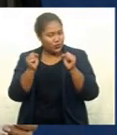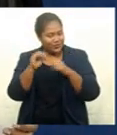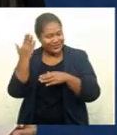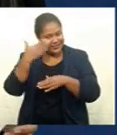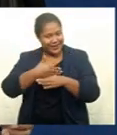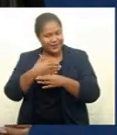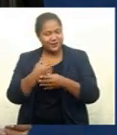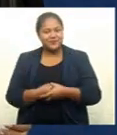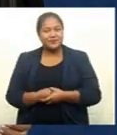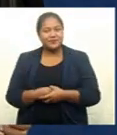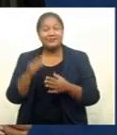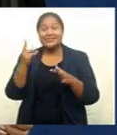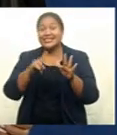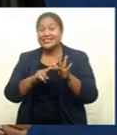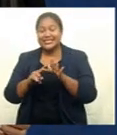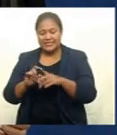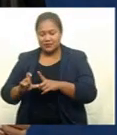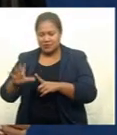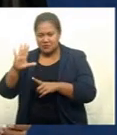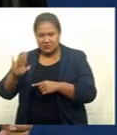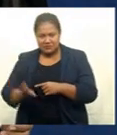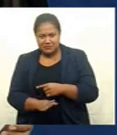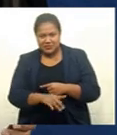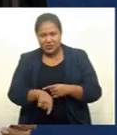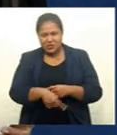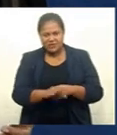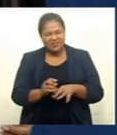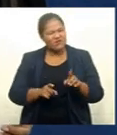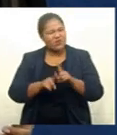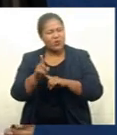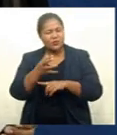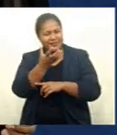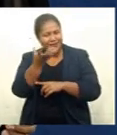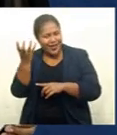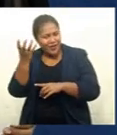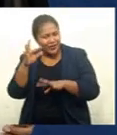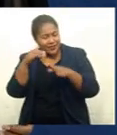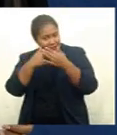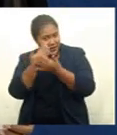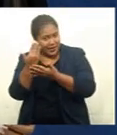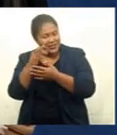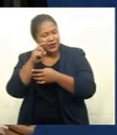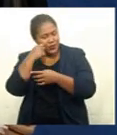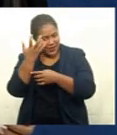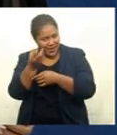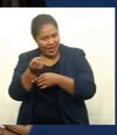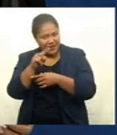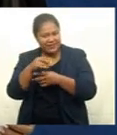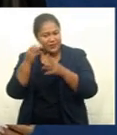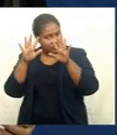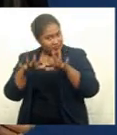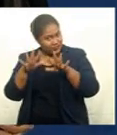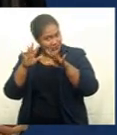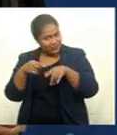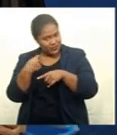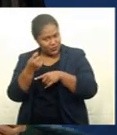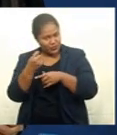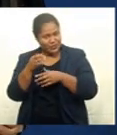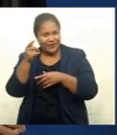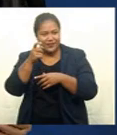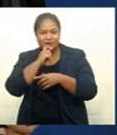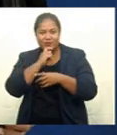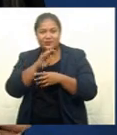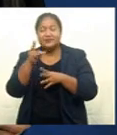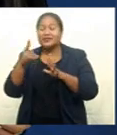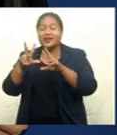overnight. Eastwards from Pekhawa to Suva, mostly cloudy in the day, and we can expect heavy falls to develop. Moving to the